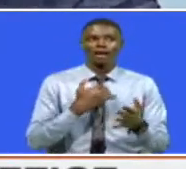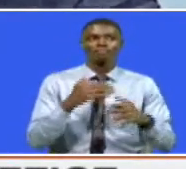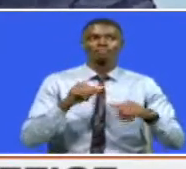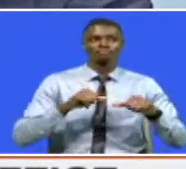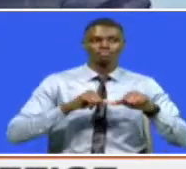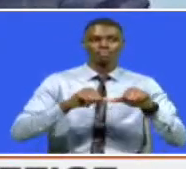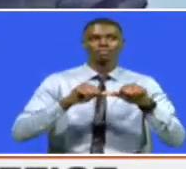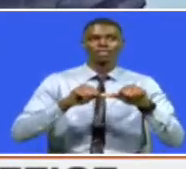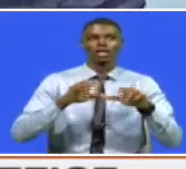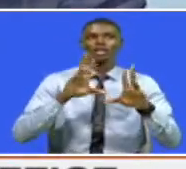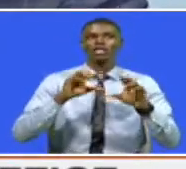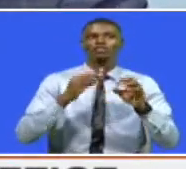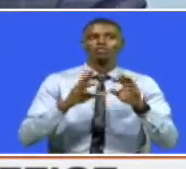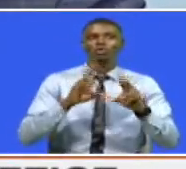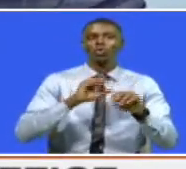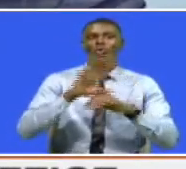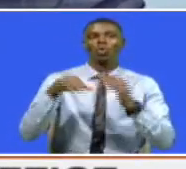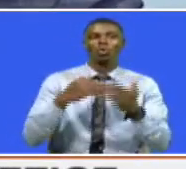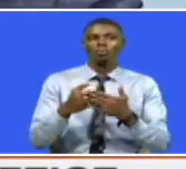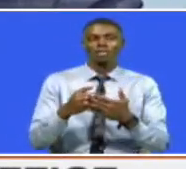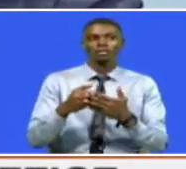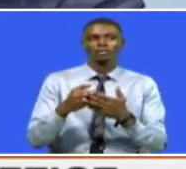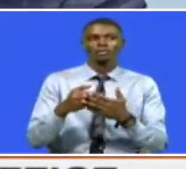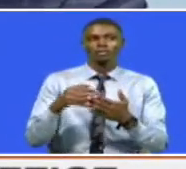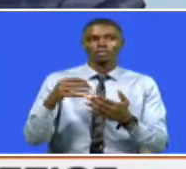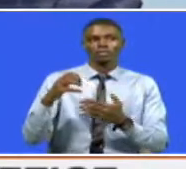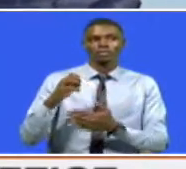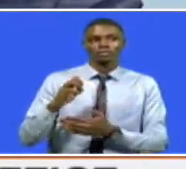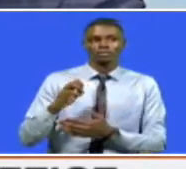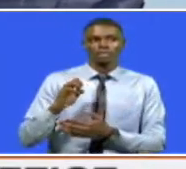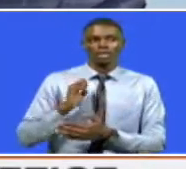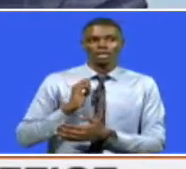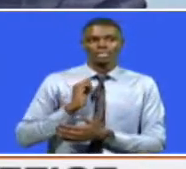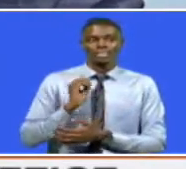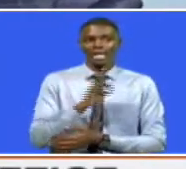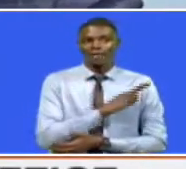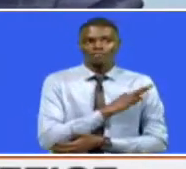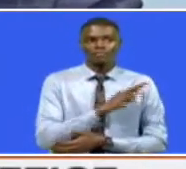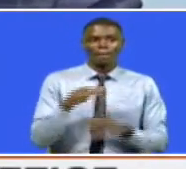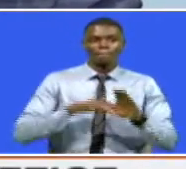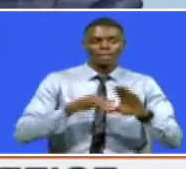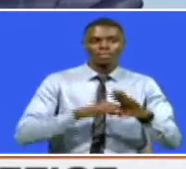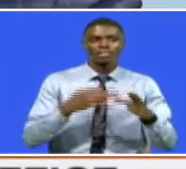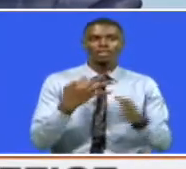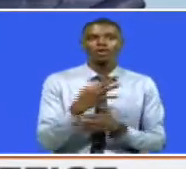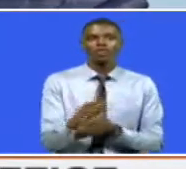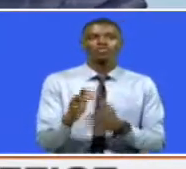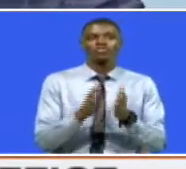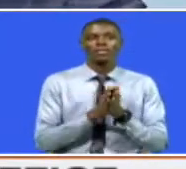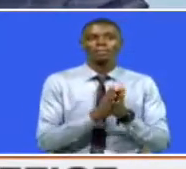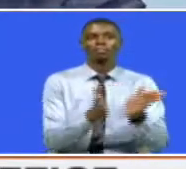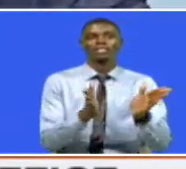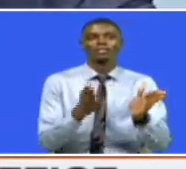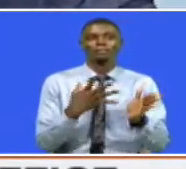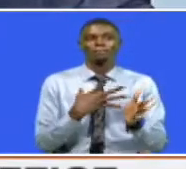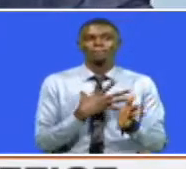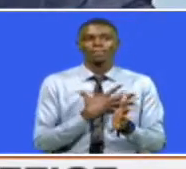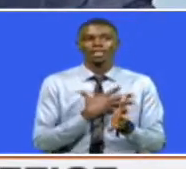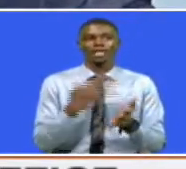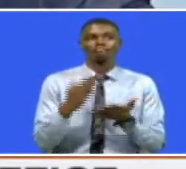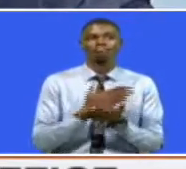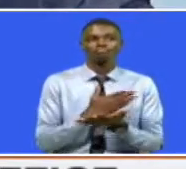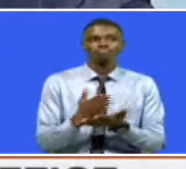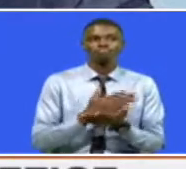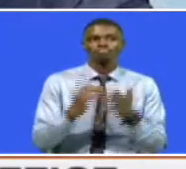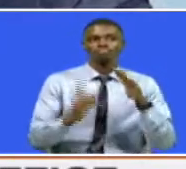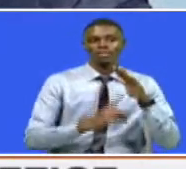if not all components of government employees being digitally empowered, members of the public, and critical sectors such as